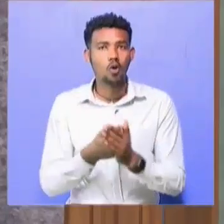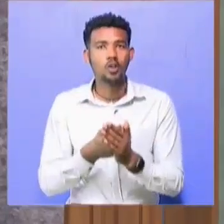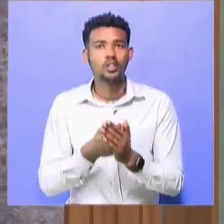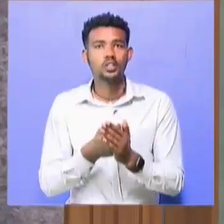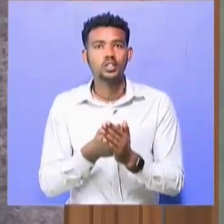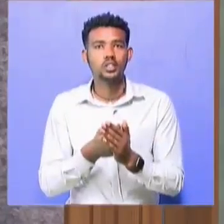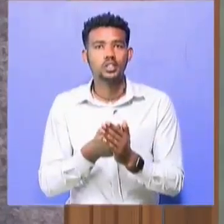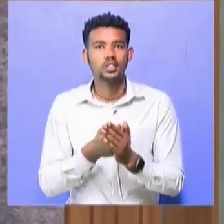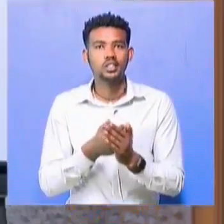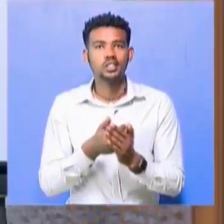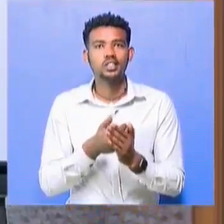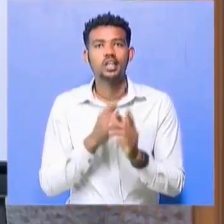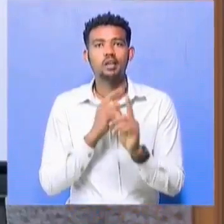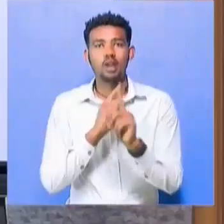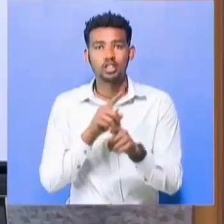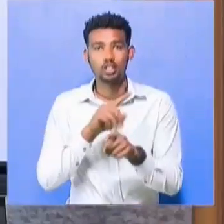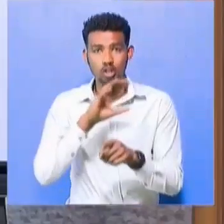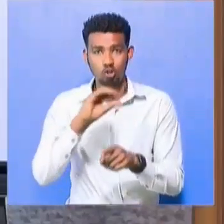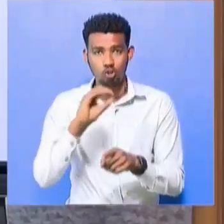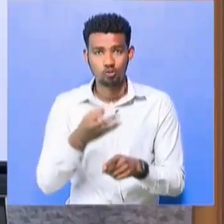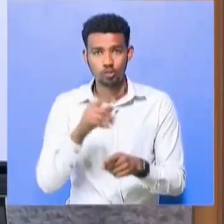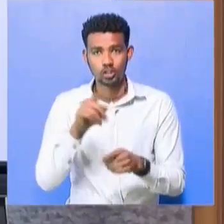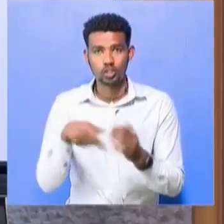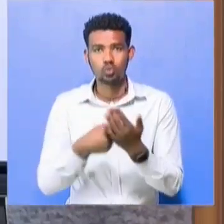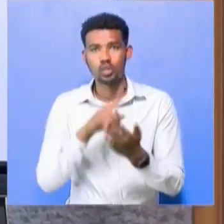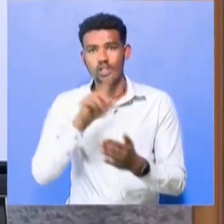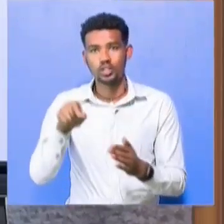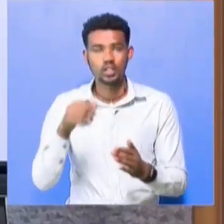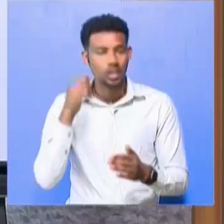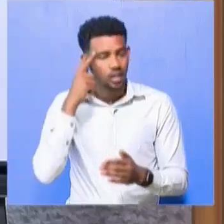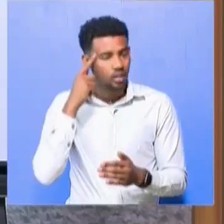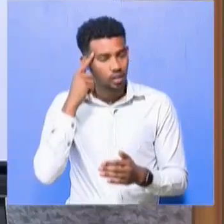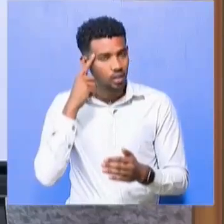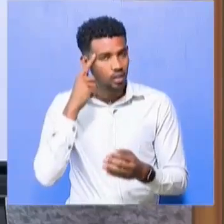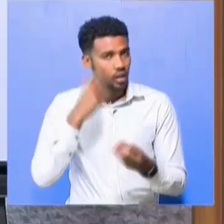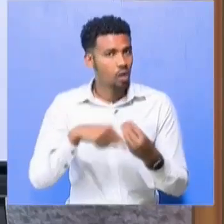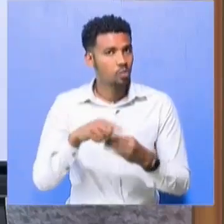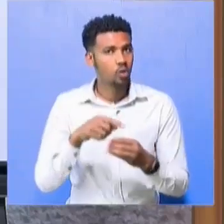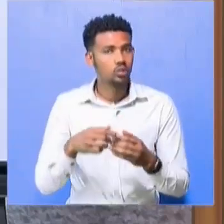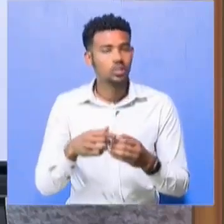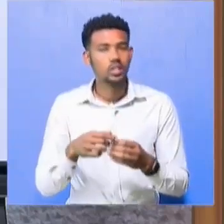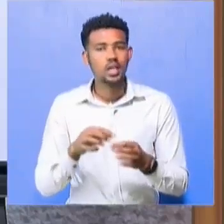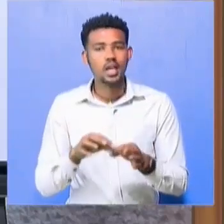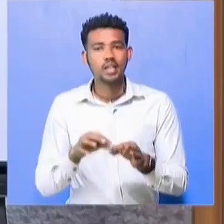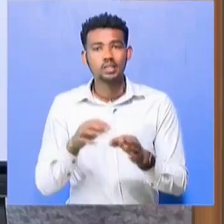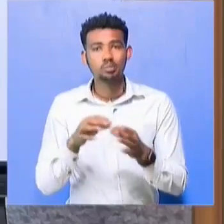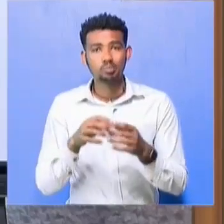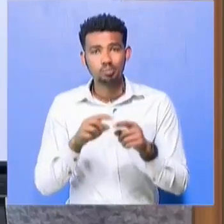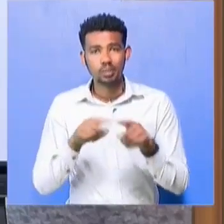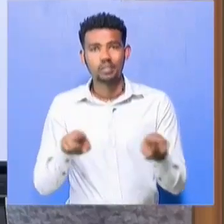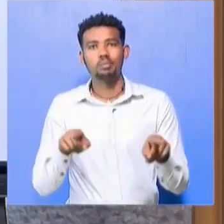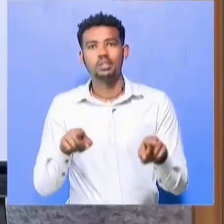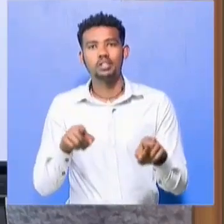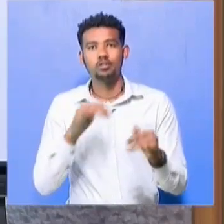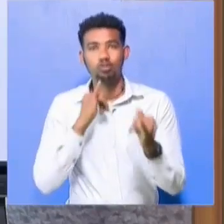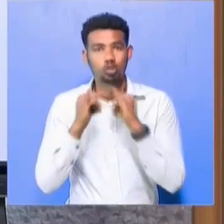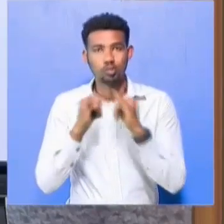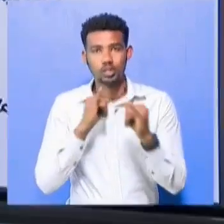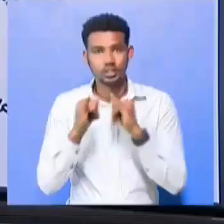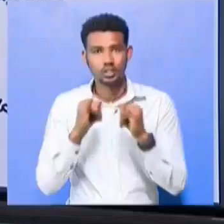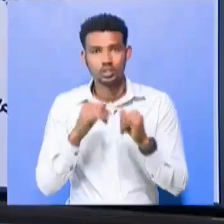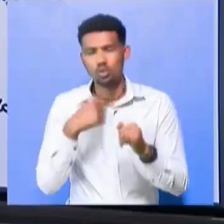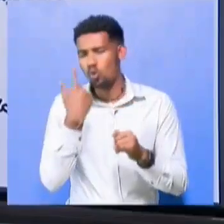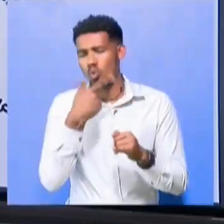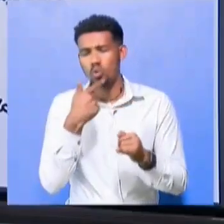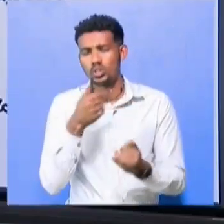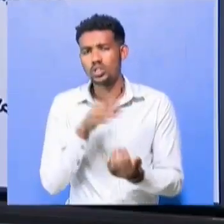on, you have to go and think about only what specific information for each. Who is the director of